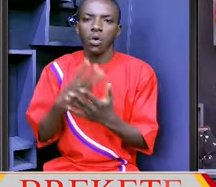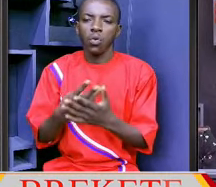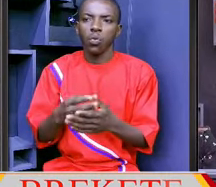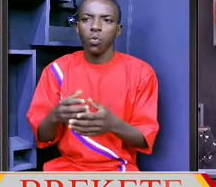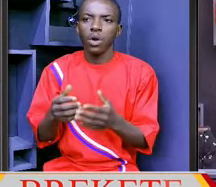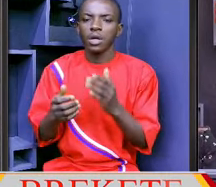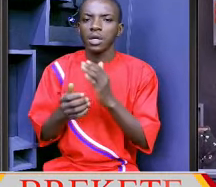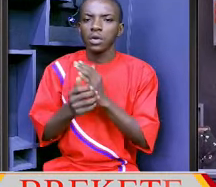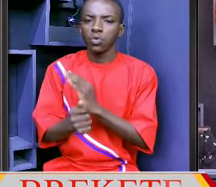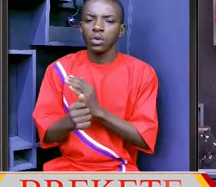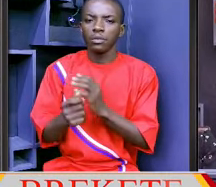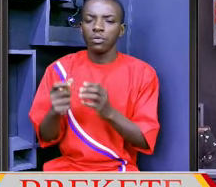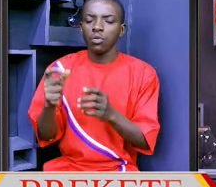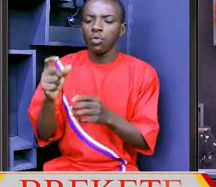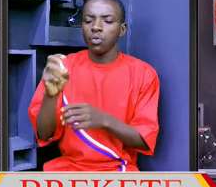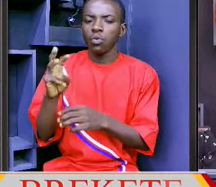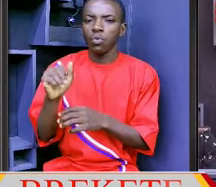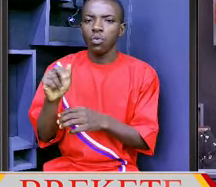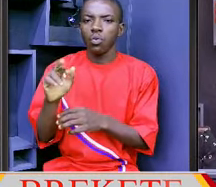well-equipped ward.